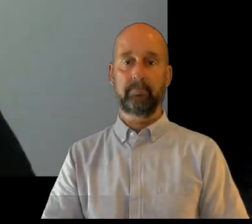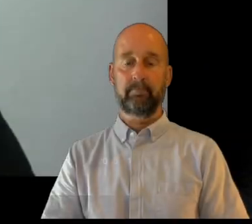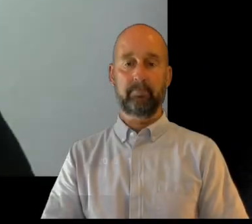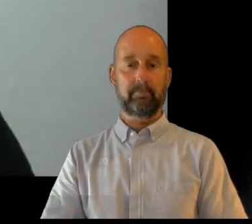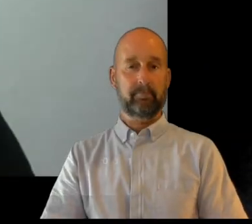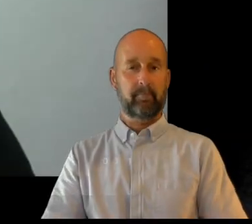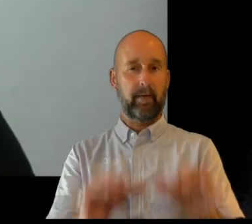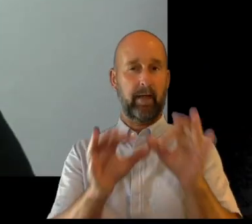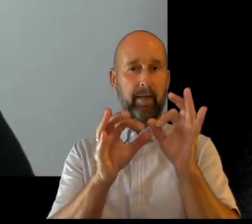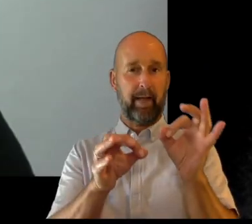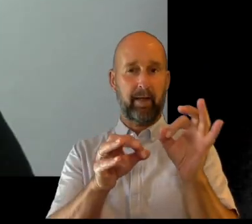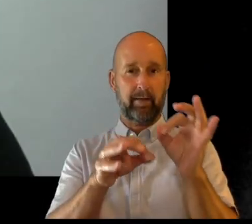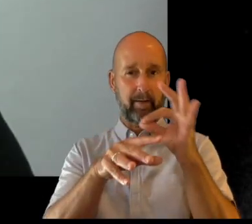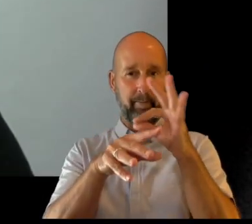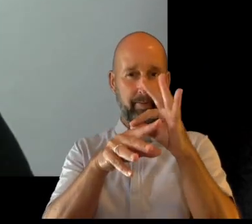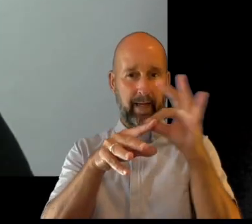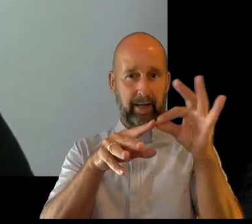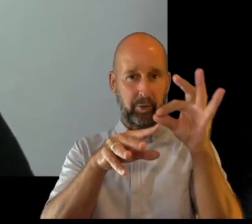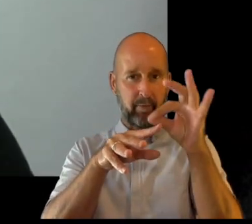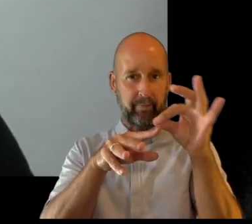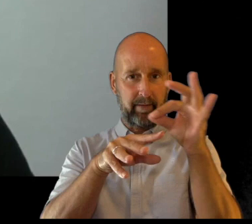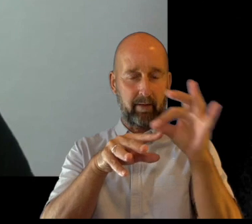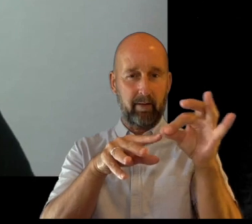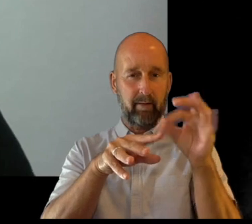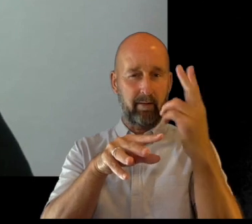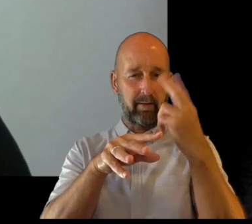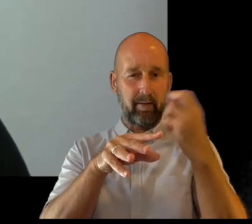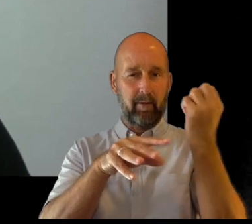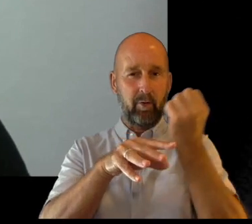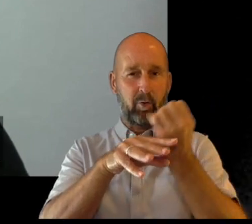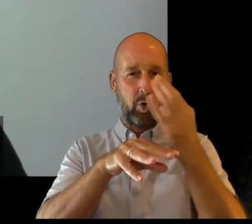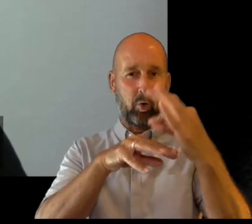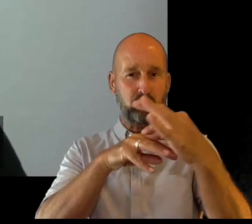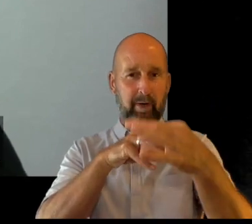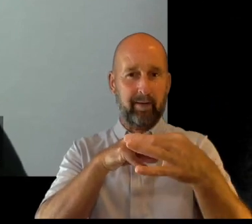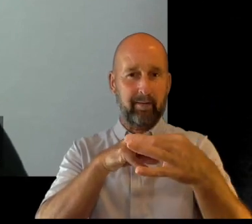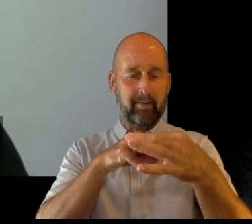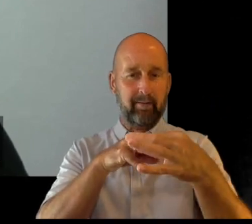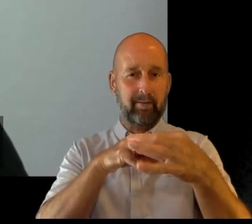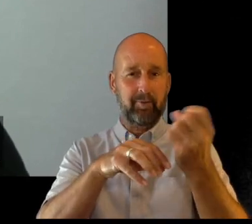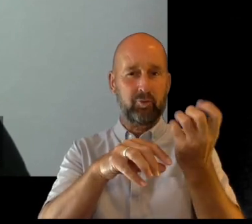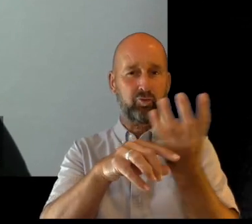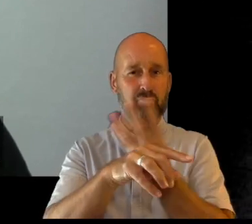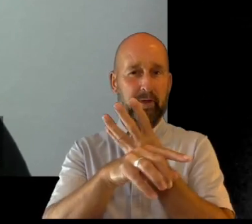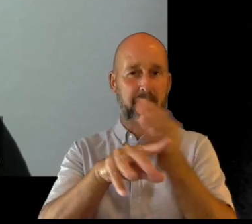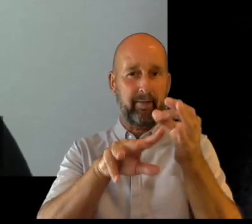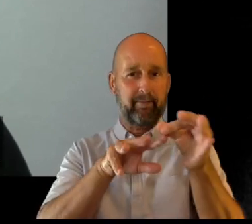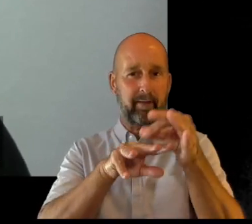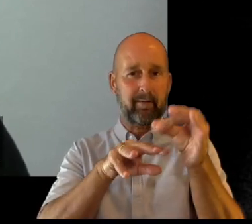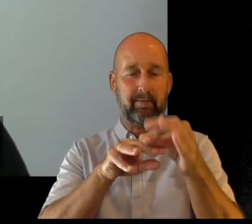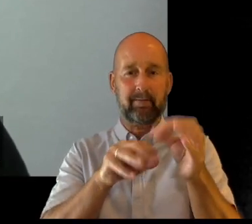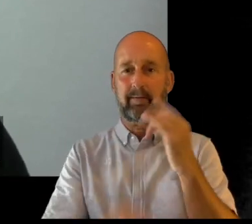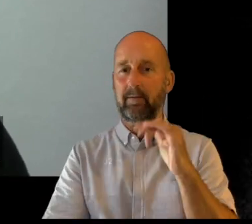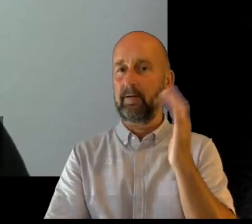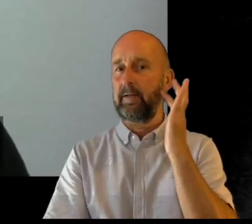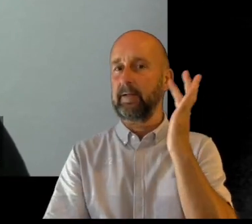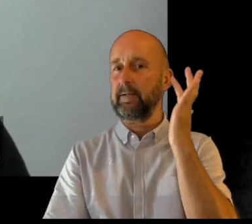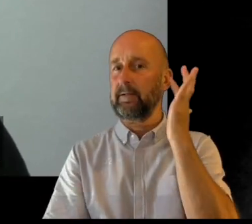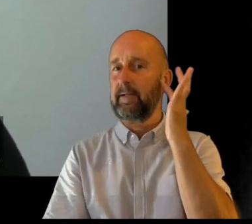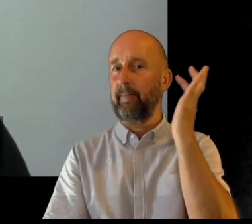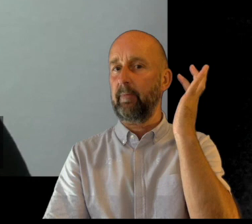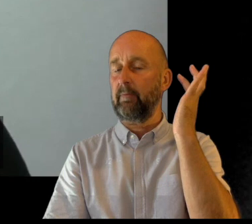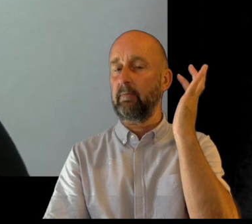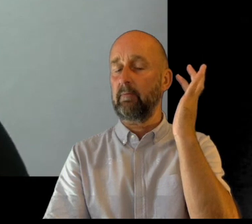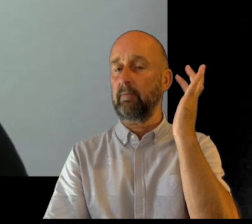An immaculate manicured finger, Baroque gold ring, jade nail polish, taps a Bluetooth headset, green